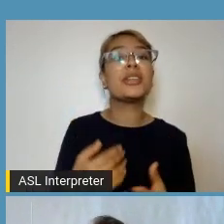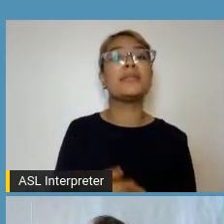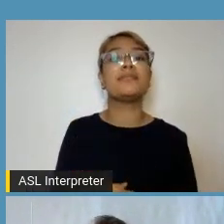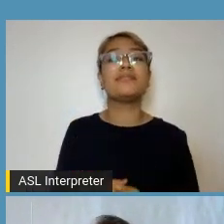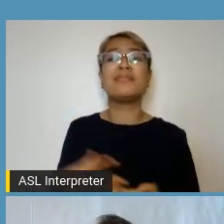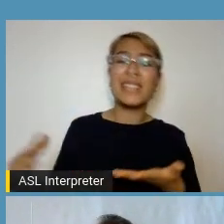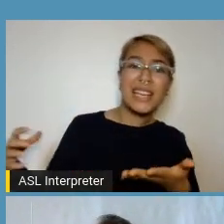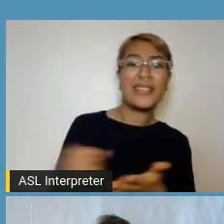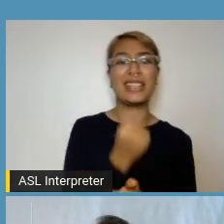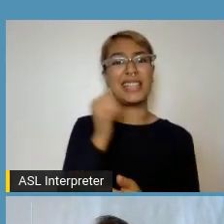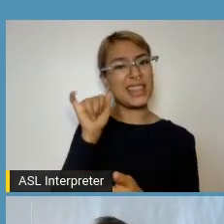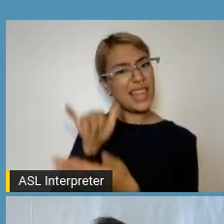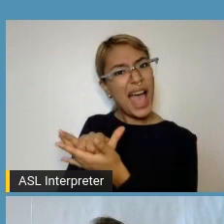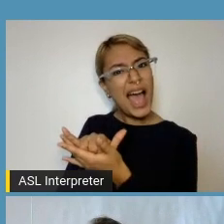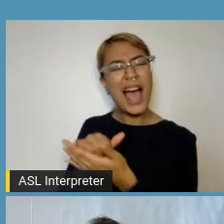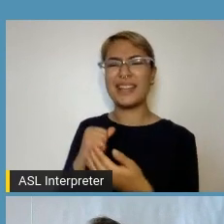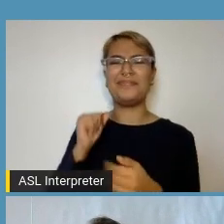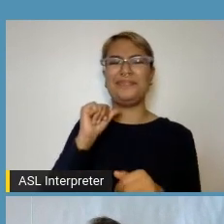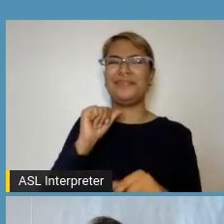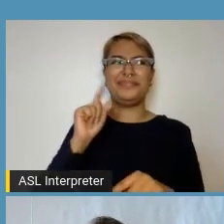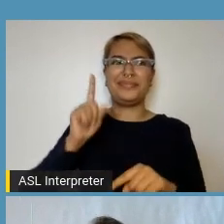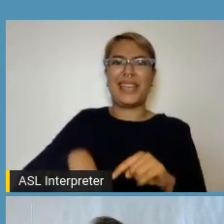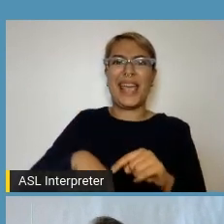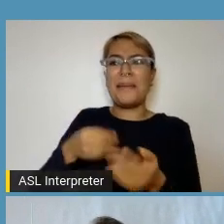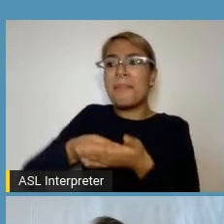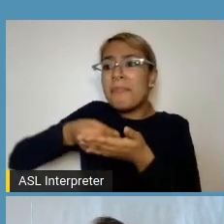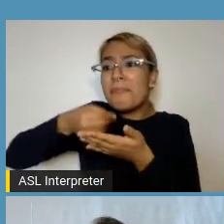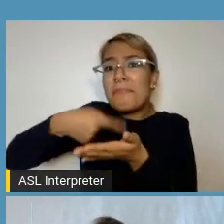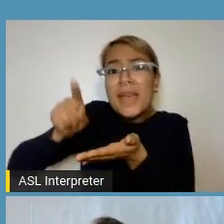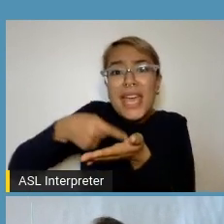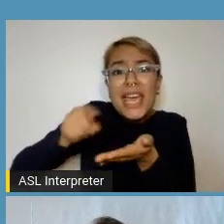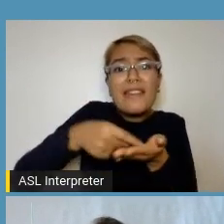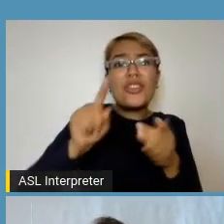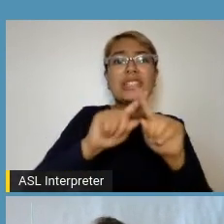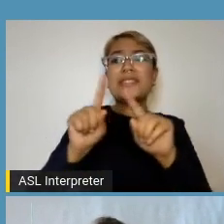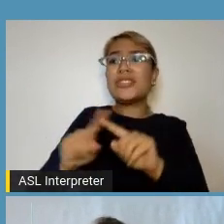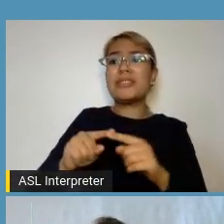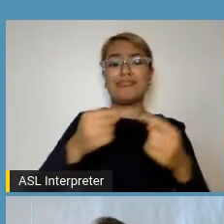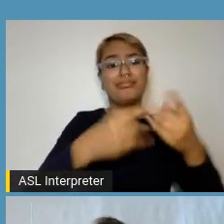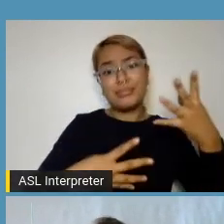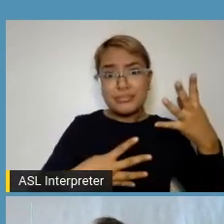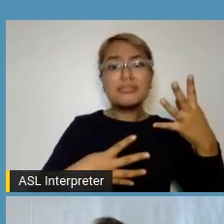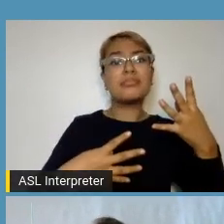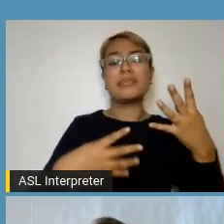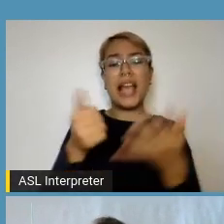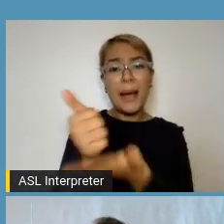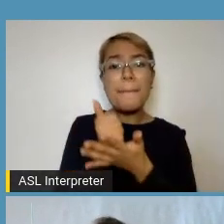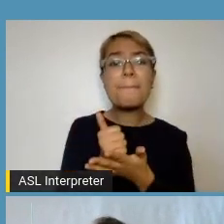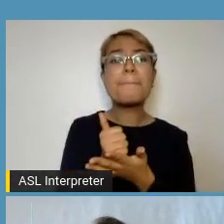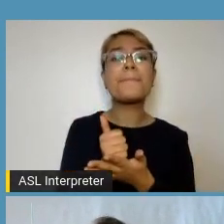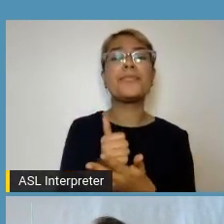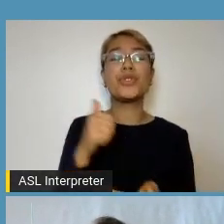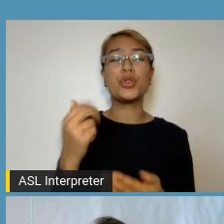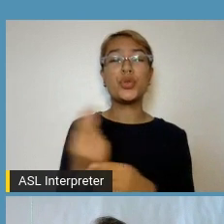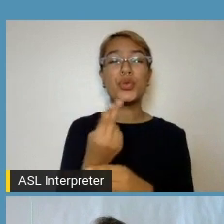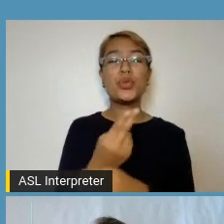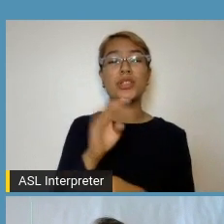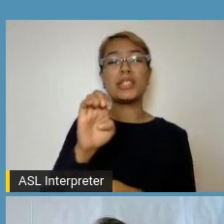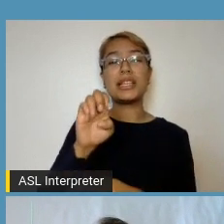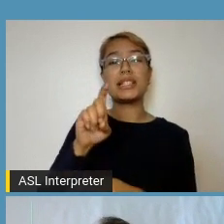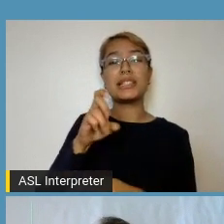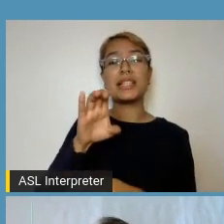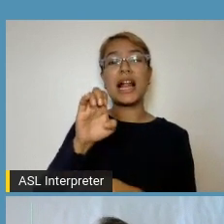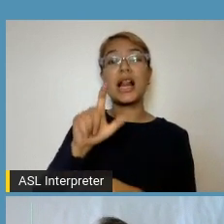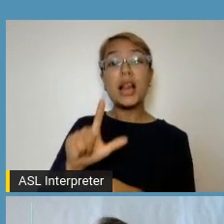not afford a scheduling program, so I just used an Excel sheet to put all my content in. And then when it was time to post,